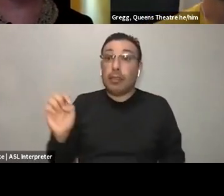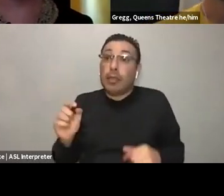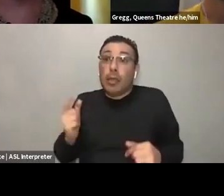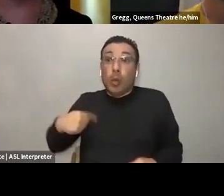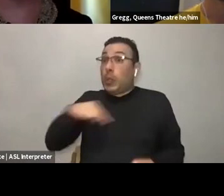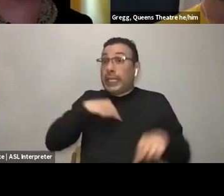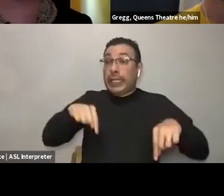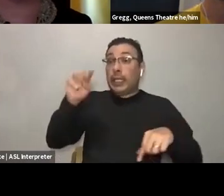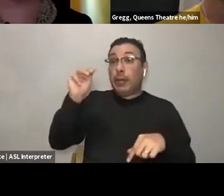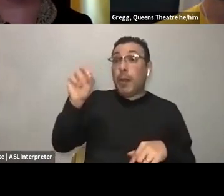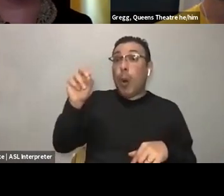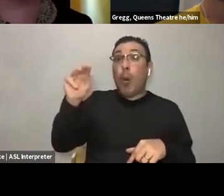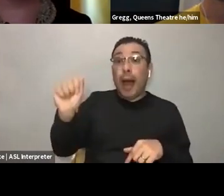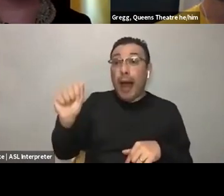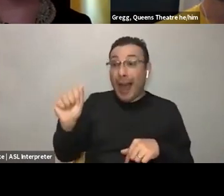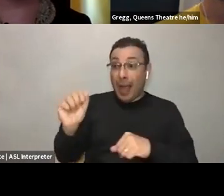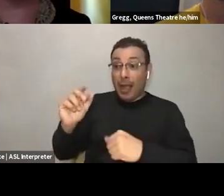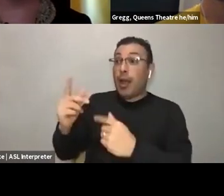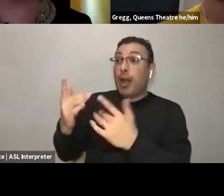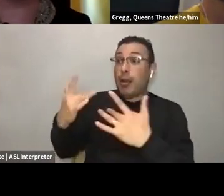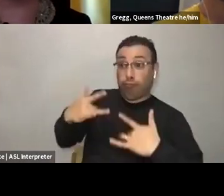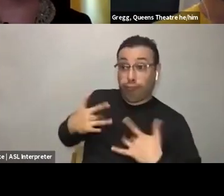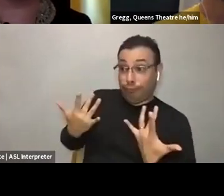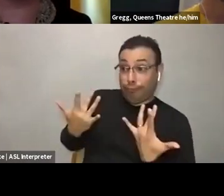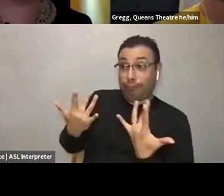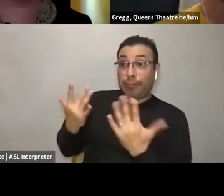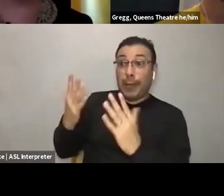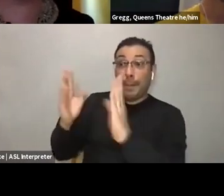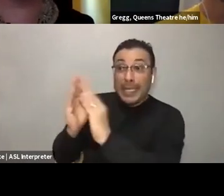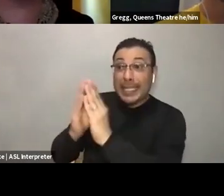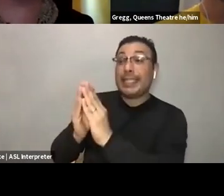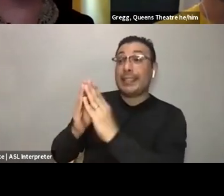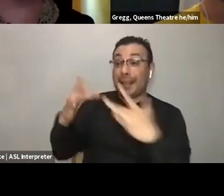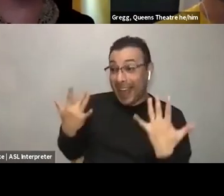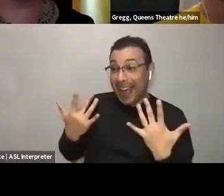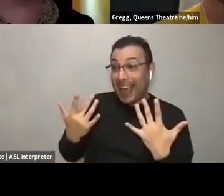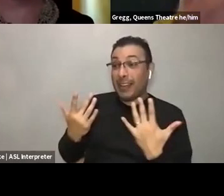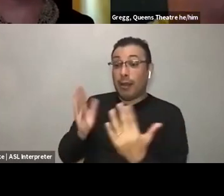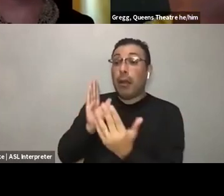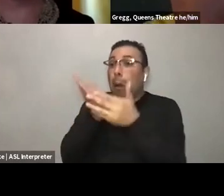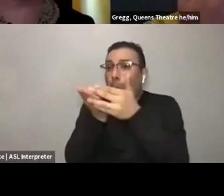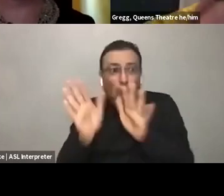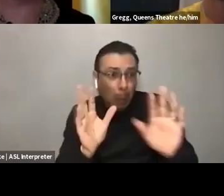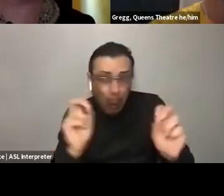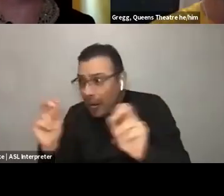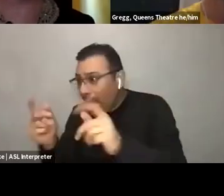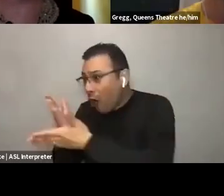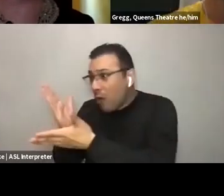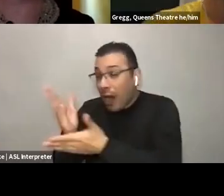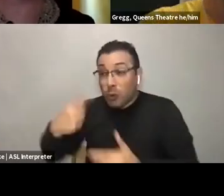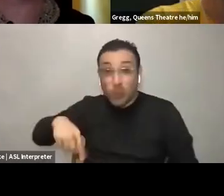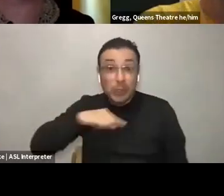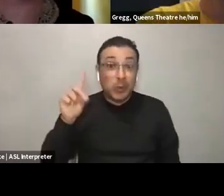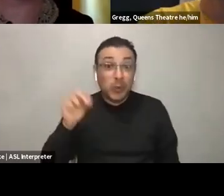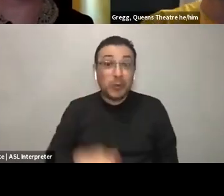Are you guys comfortable? Should we move on to something else? Is this what you actually want? Um, and one other comment, I know, you know, Greg, you were very